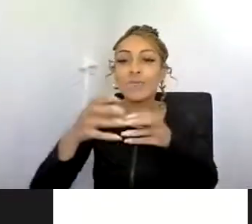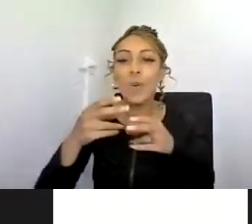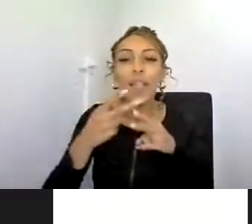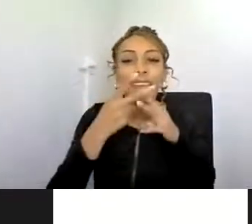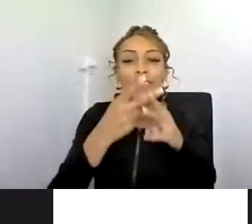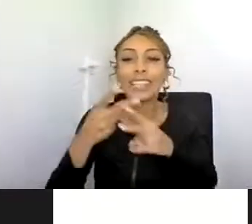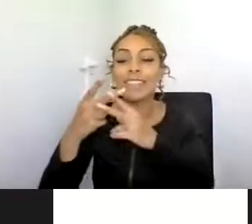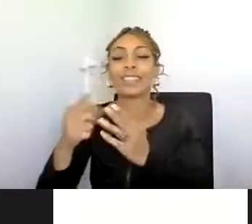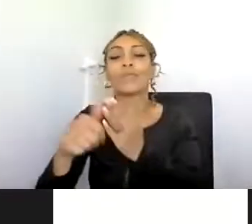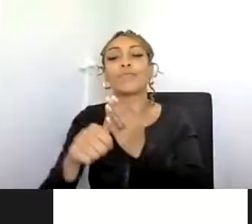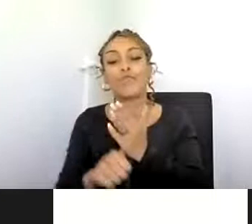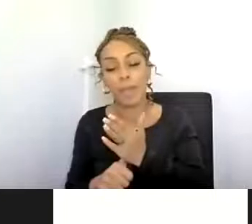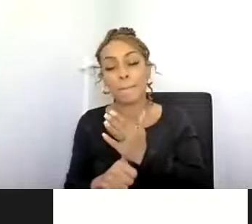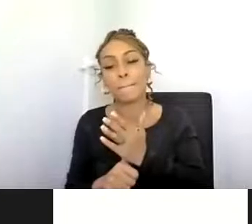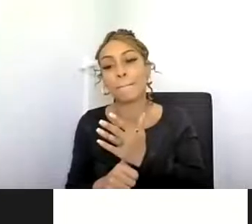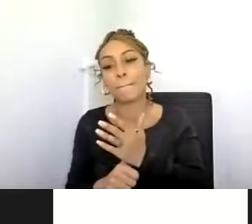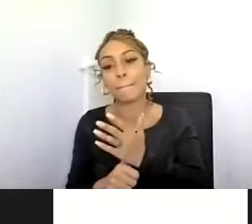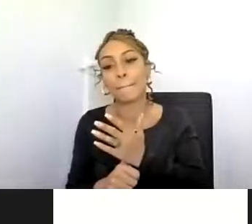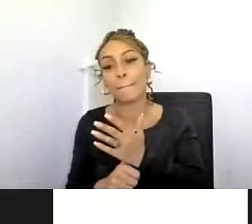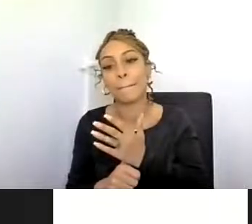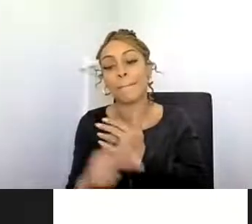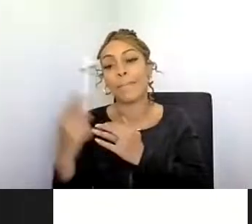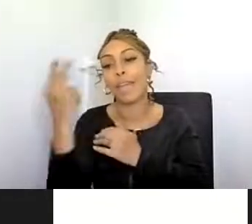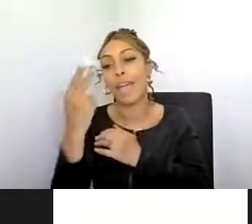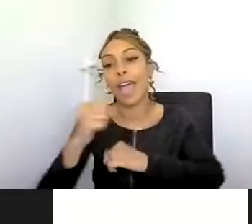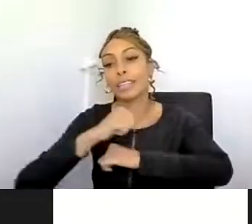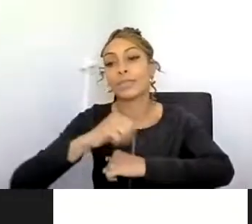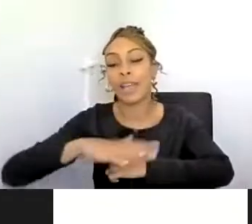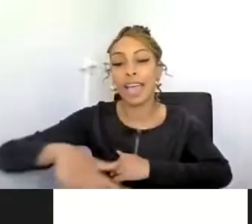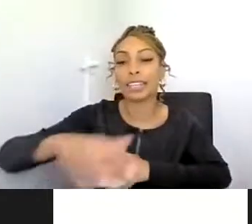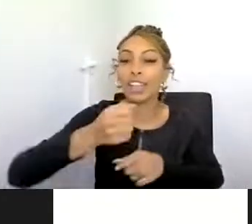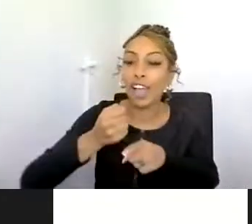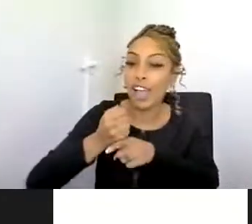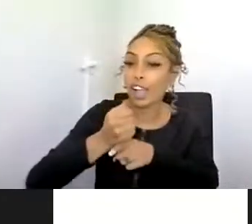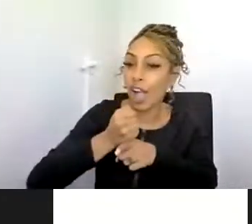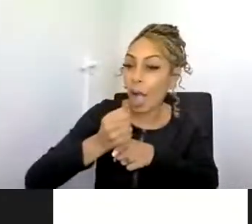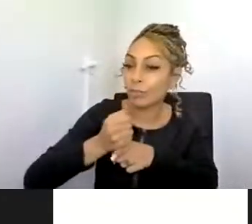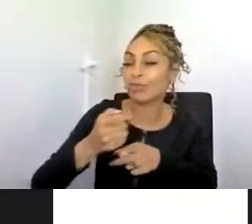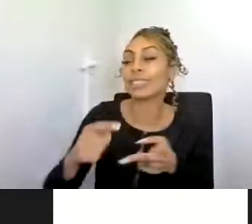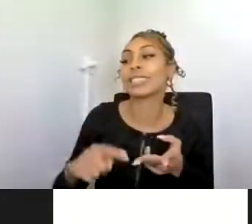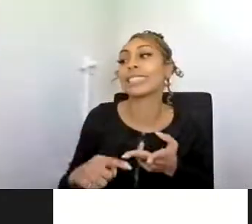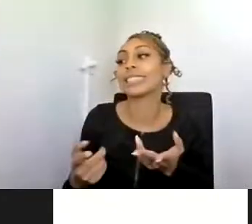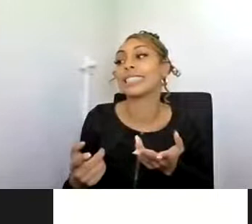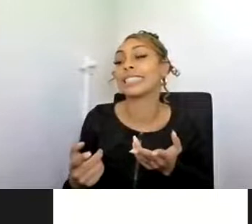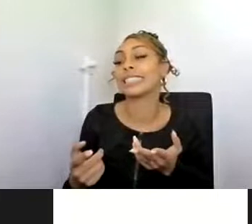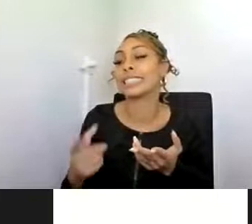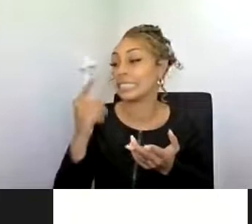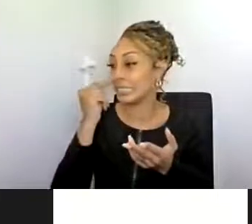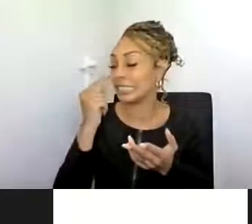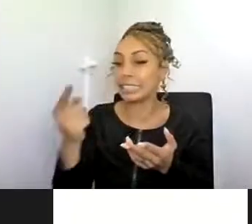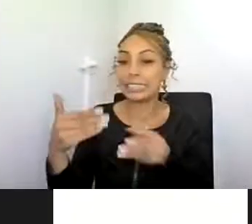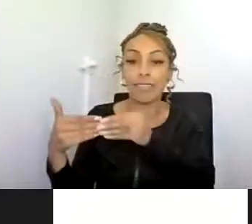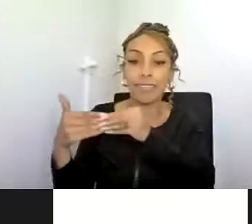programme with Art Space in Coventry and the Herbert Art Gallery. They were able to take part in